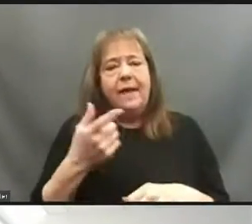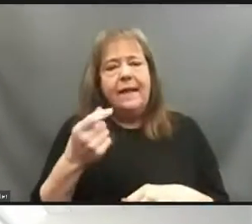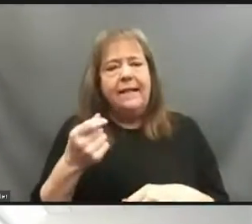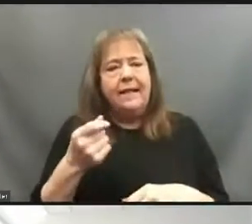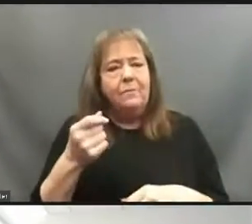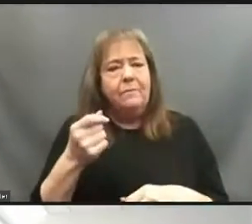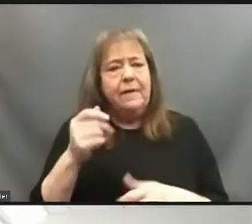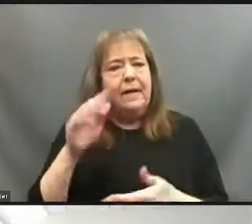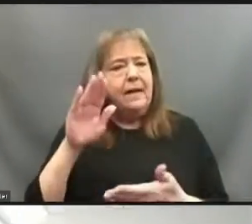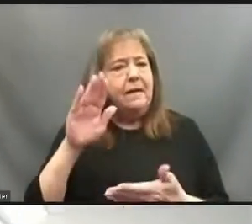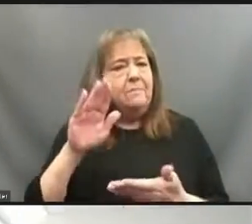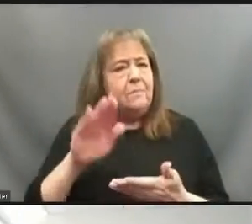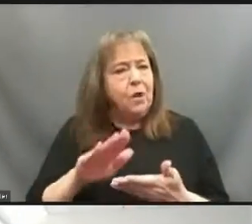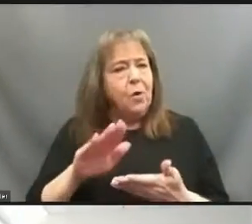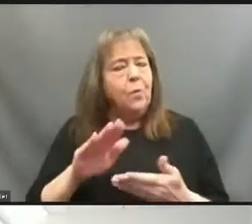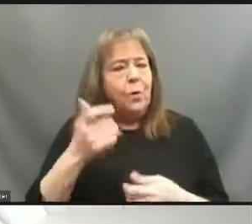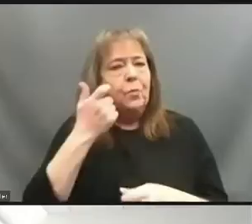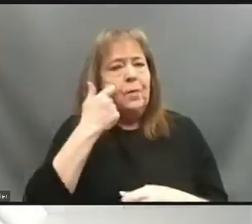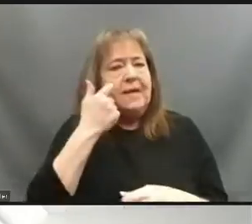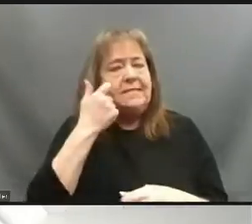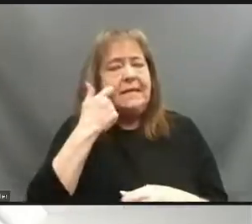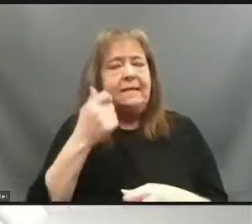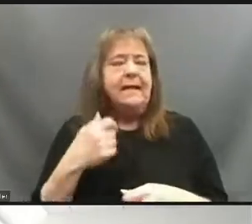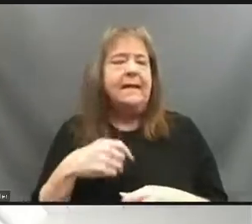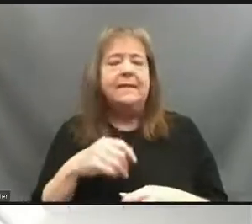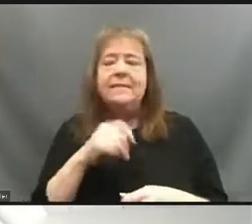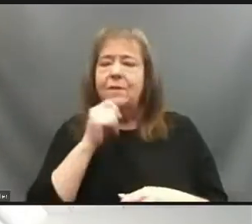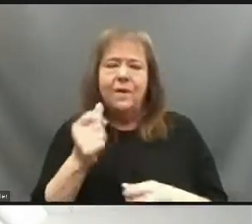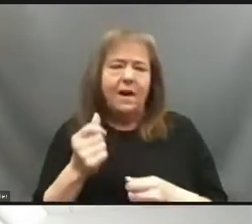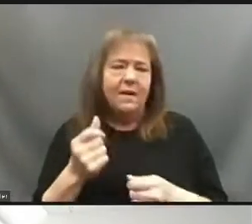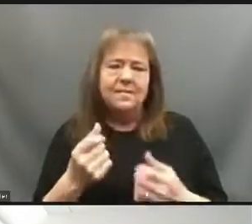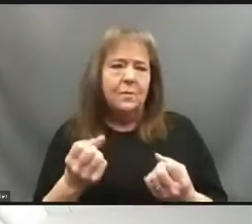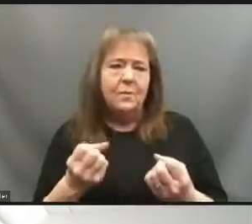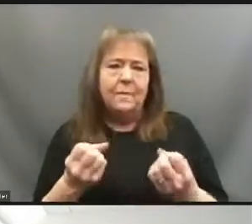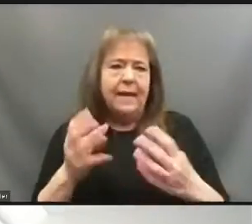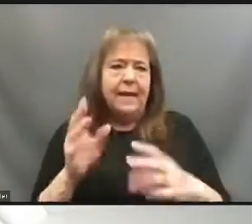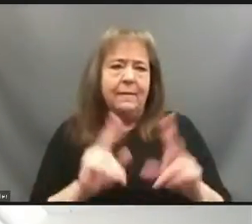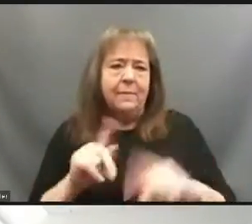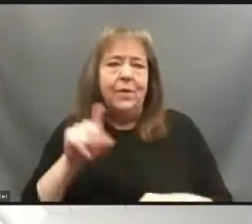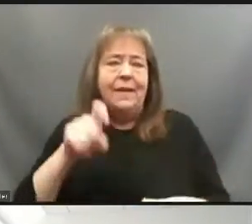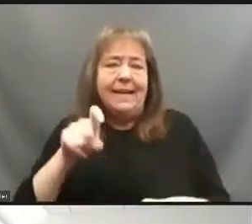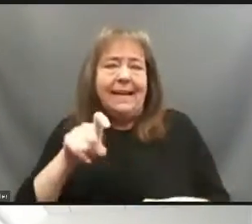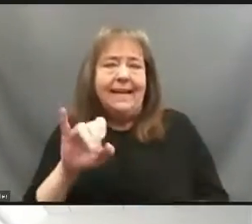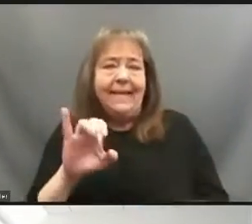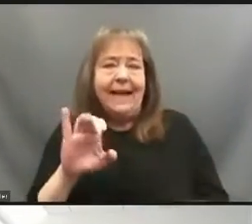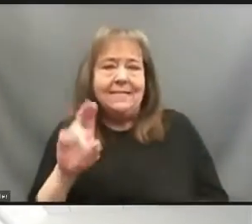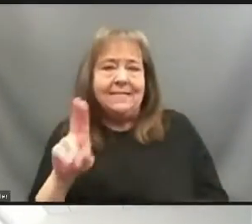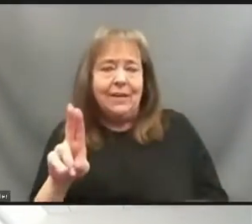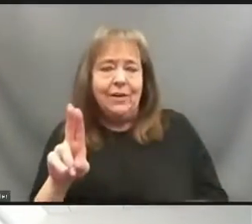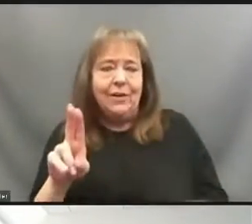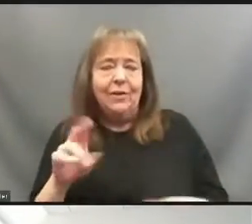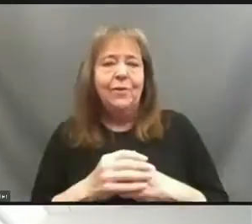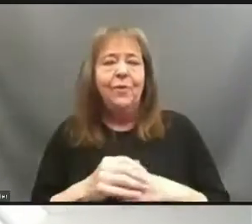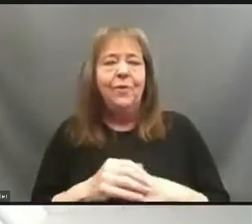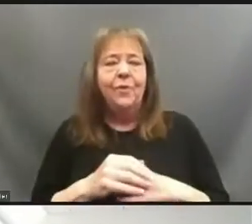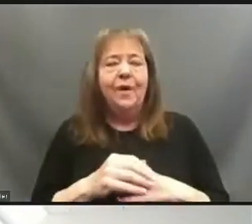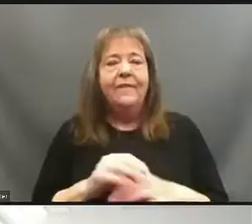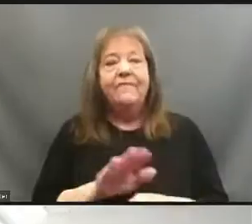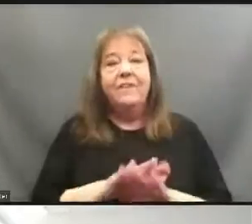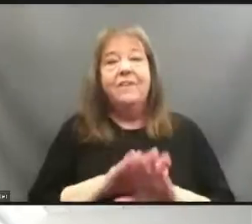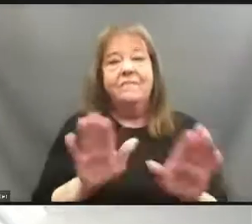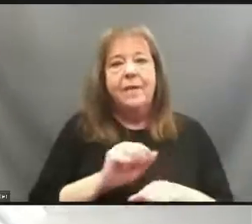late, and therefore we've had less demand on some of those ICU beds in the non-COVID population,